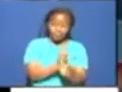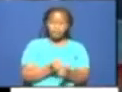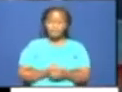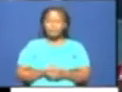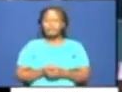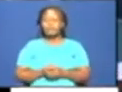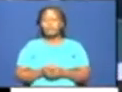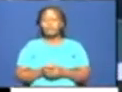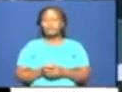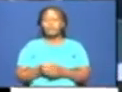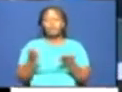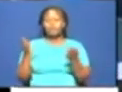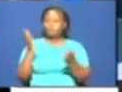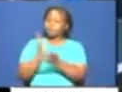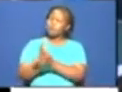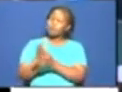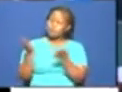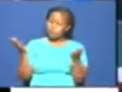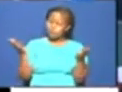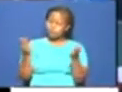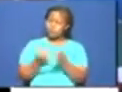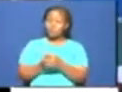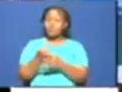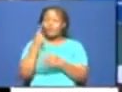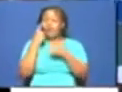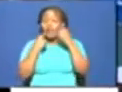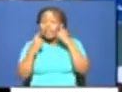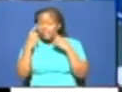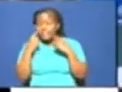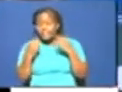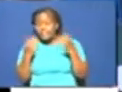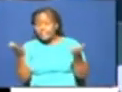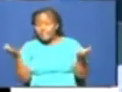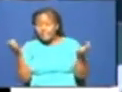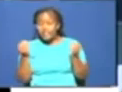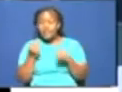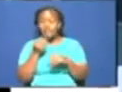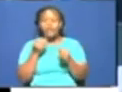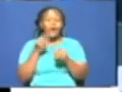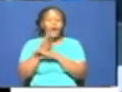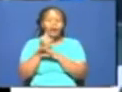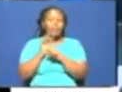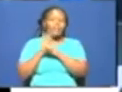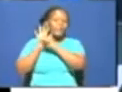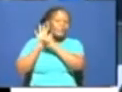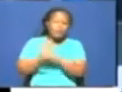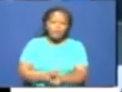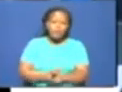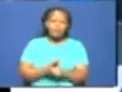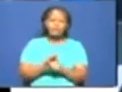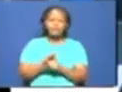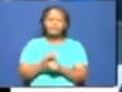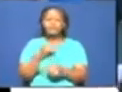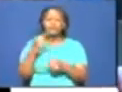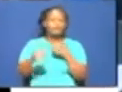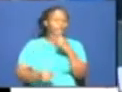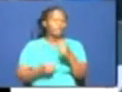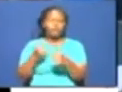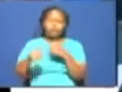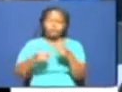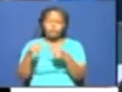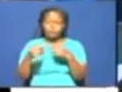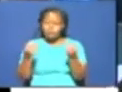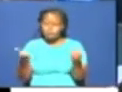By the way, the tears from the torture chambers are still running, as you